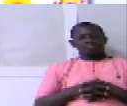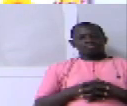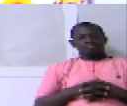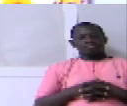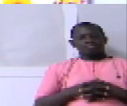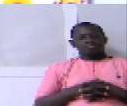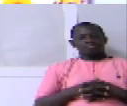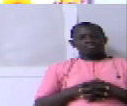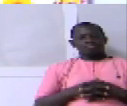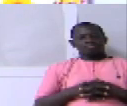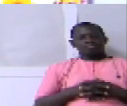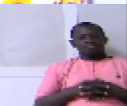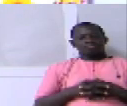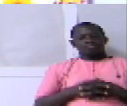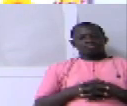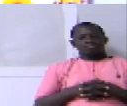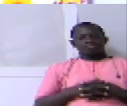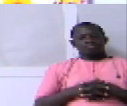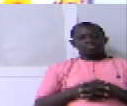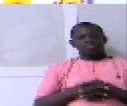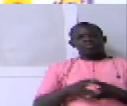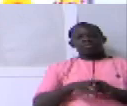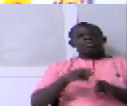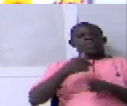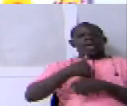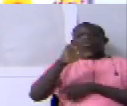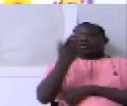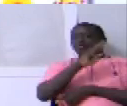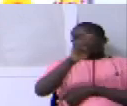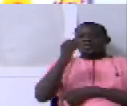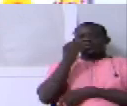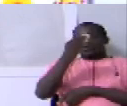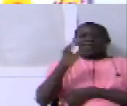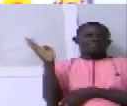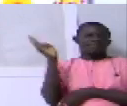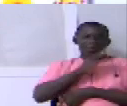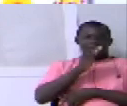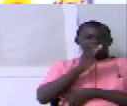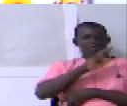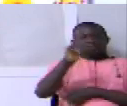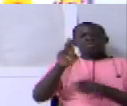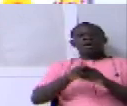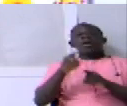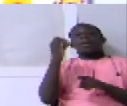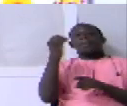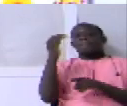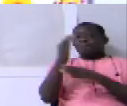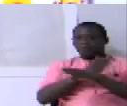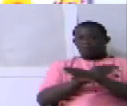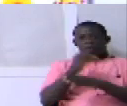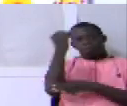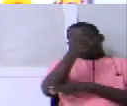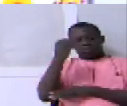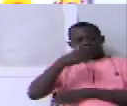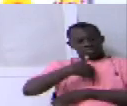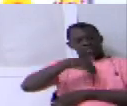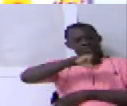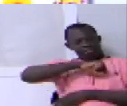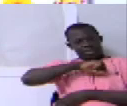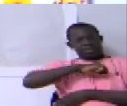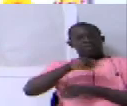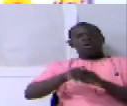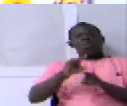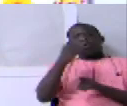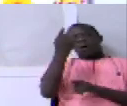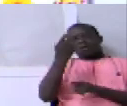male. I will not say it's a lie because I have once tortured Laminja, Soriba, and Fallu. So I will not